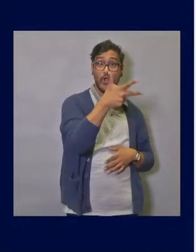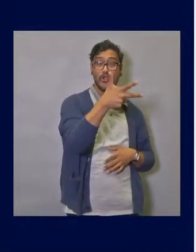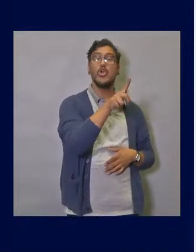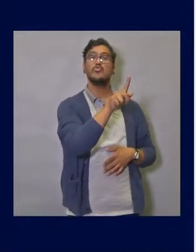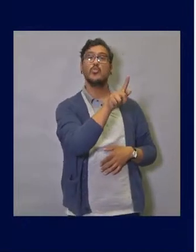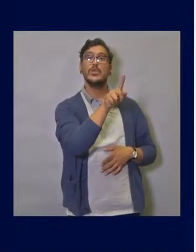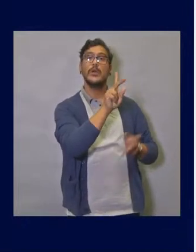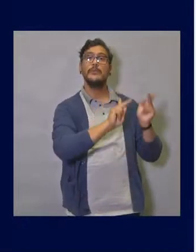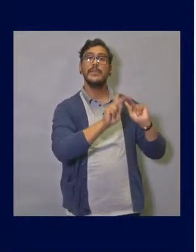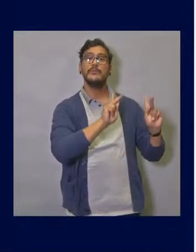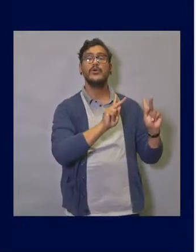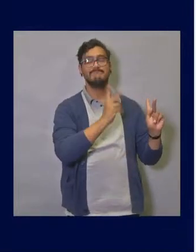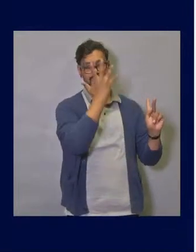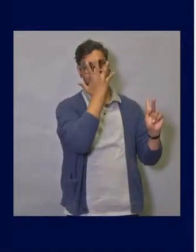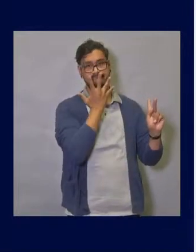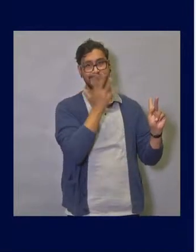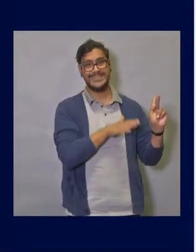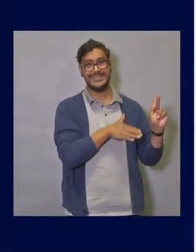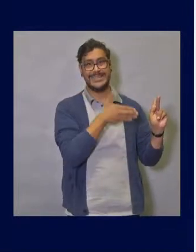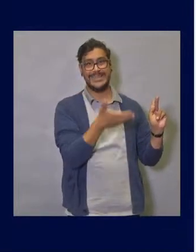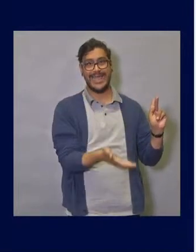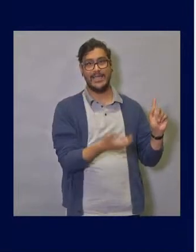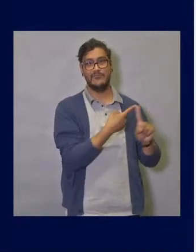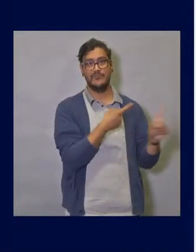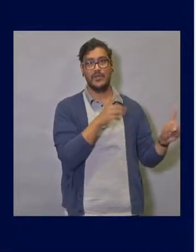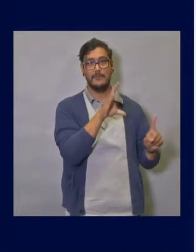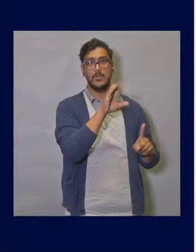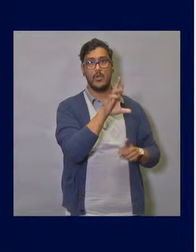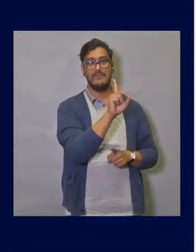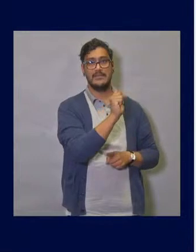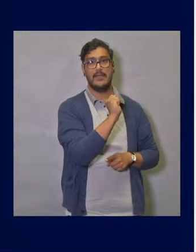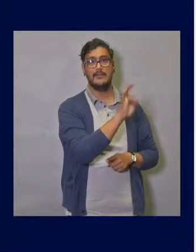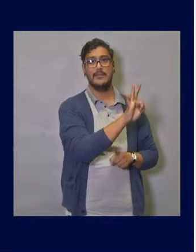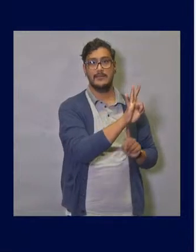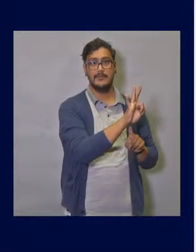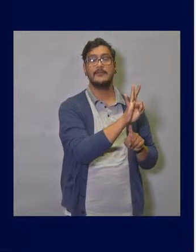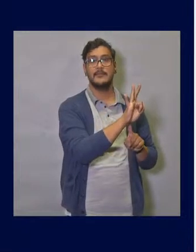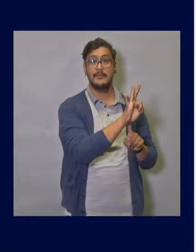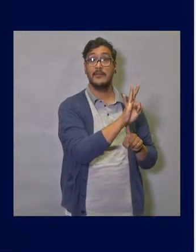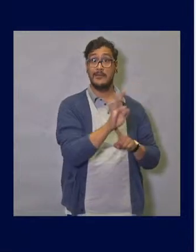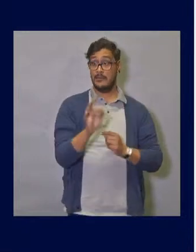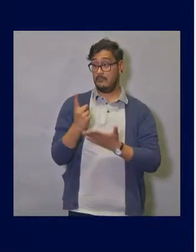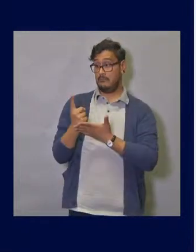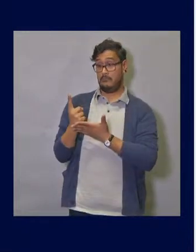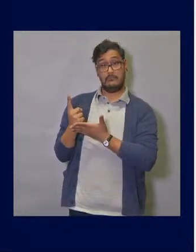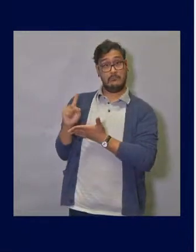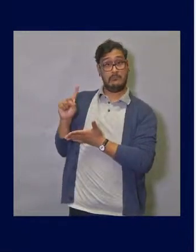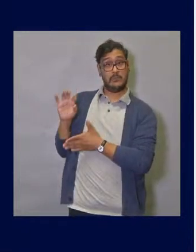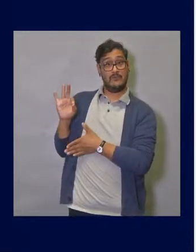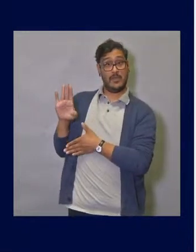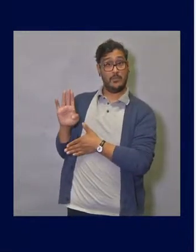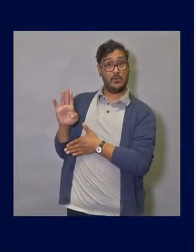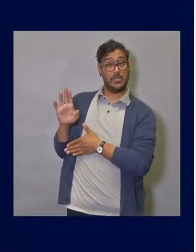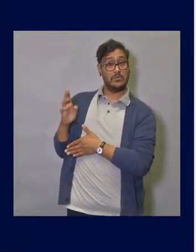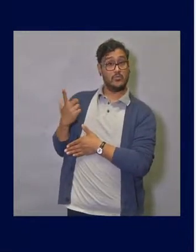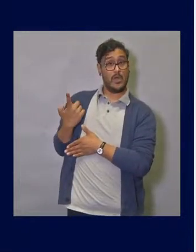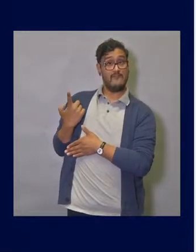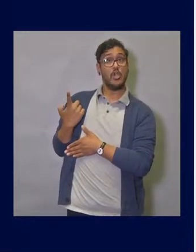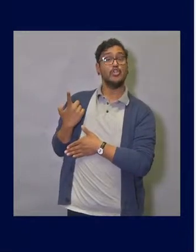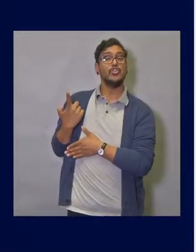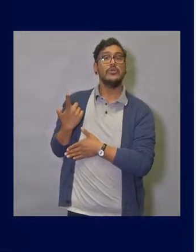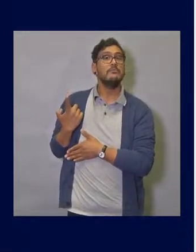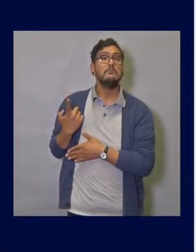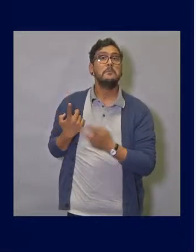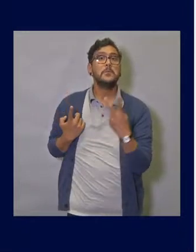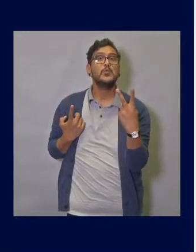healthcare workers unfortunately passed away from COVID-19. During the past week of February 21st, we lost